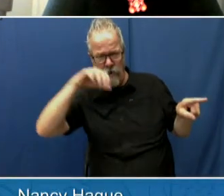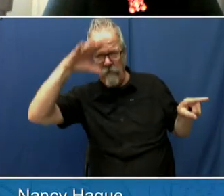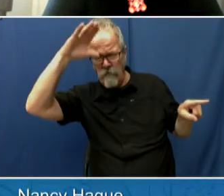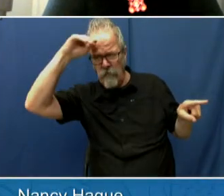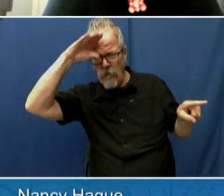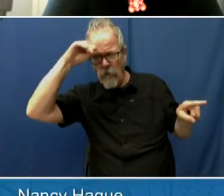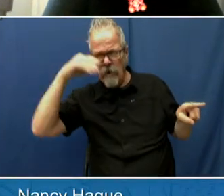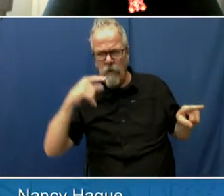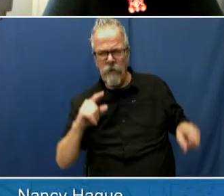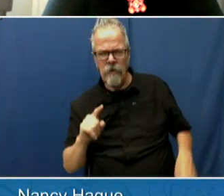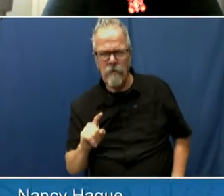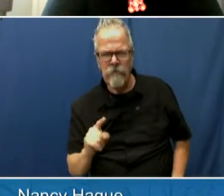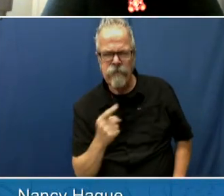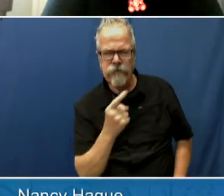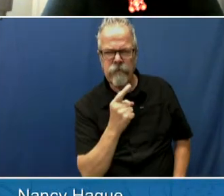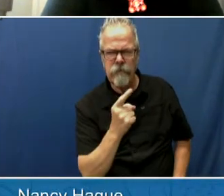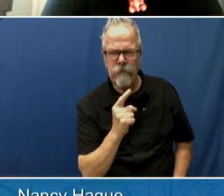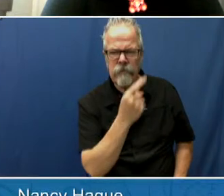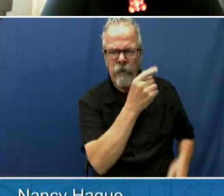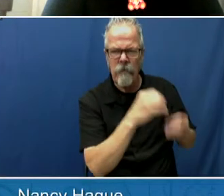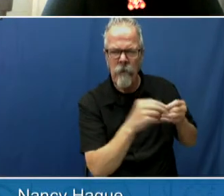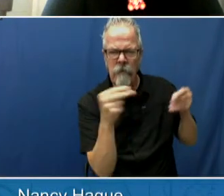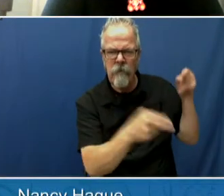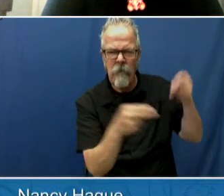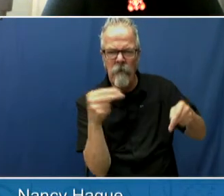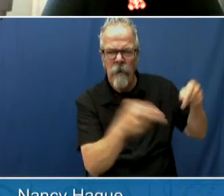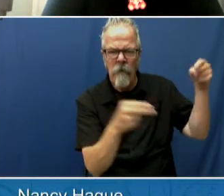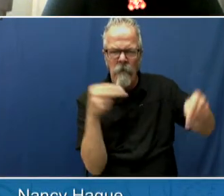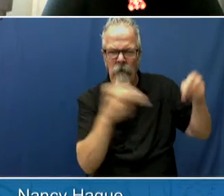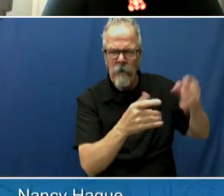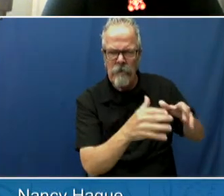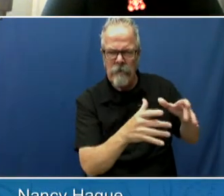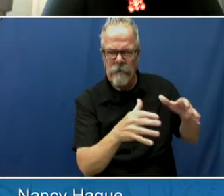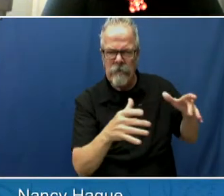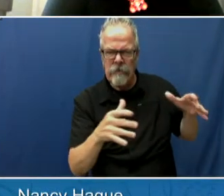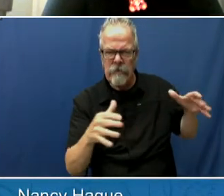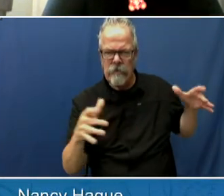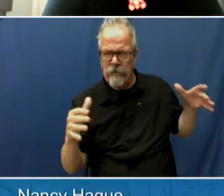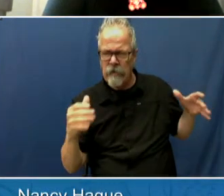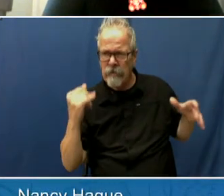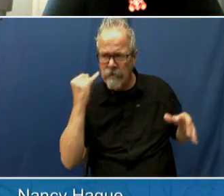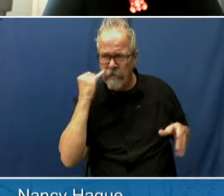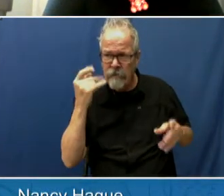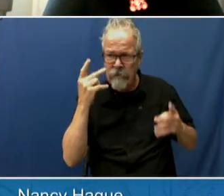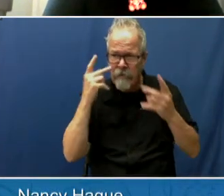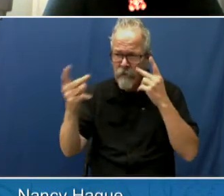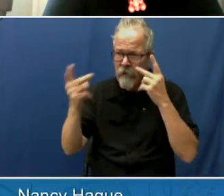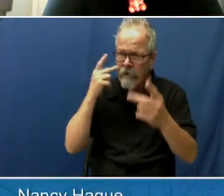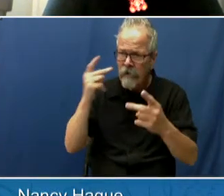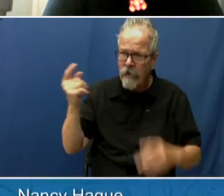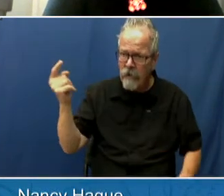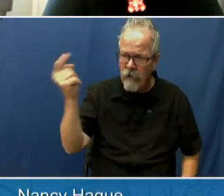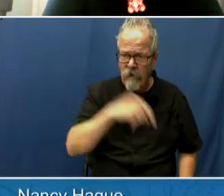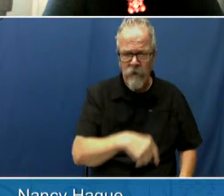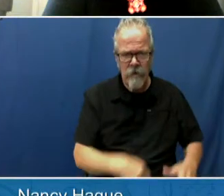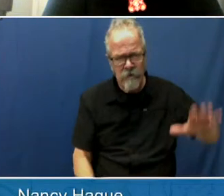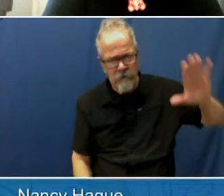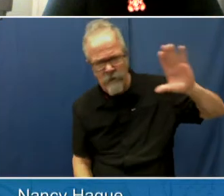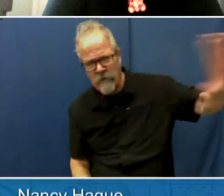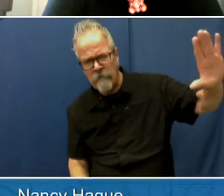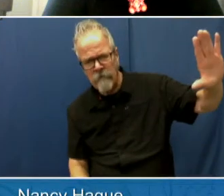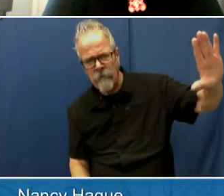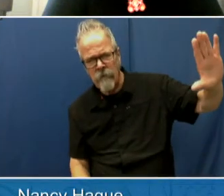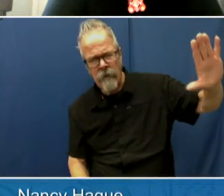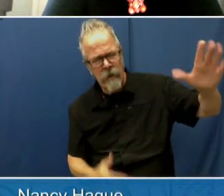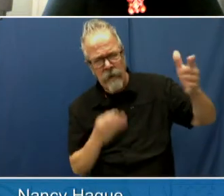time they come to town, what we need to do as a city is say, we are against racism, homophobia, transphobia,